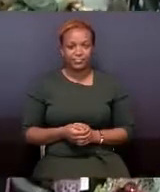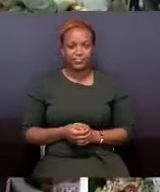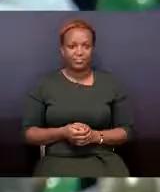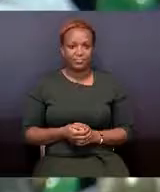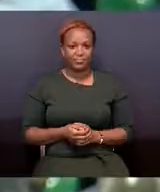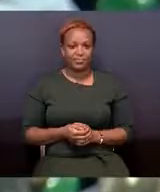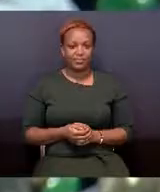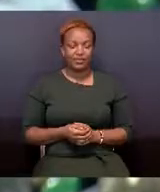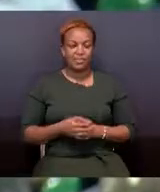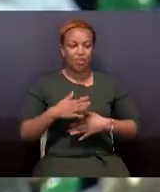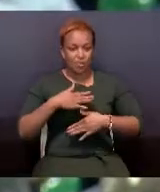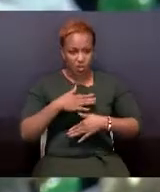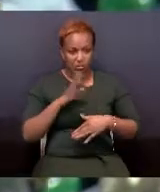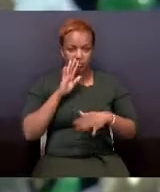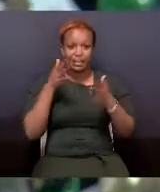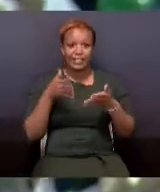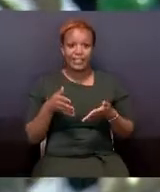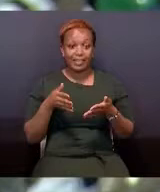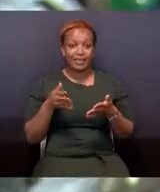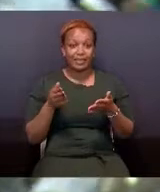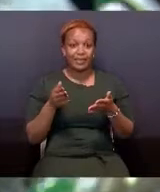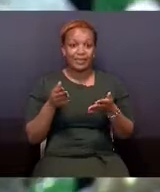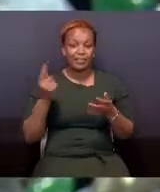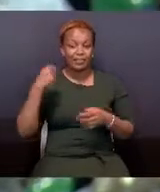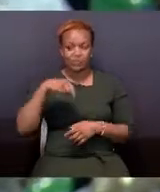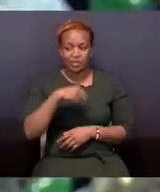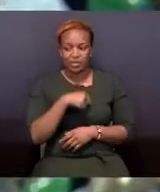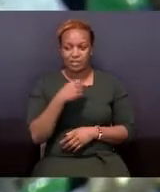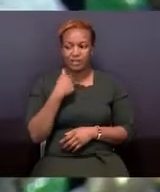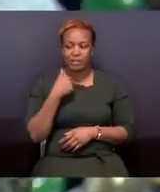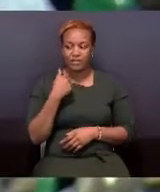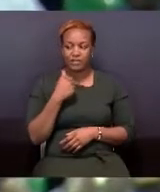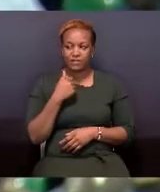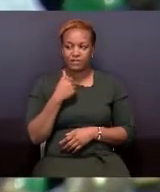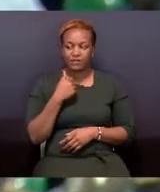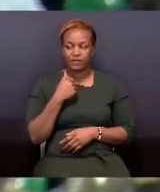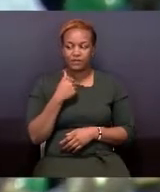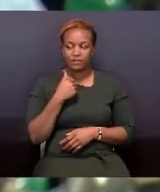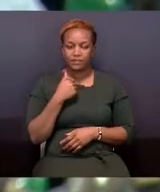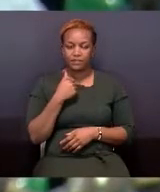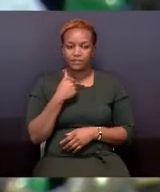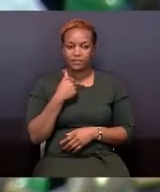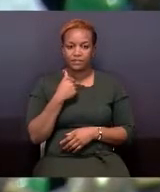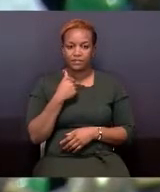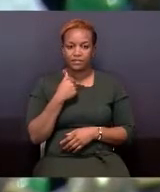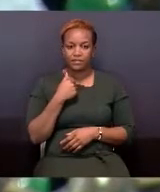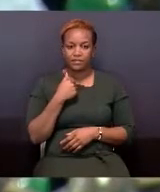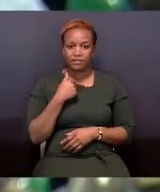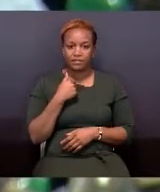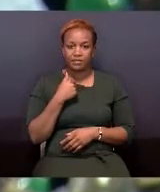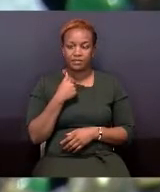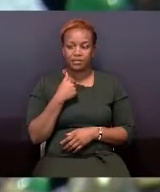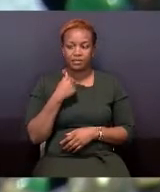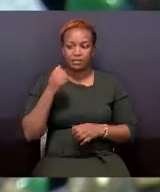It's a great honor to be here. We just created a project which is called The Legends in